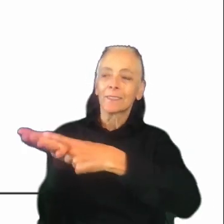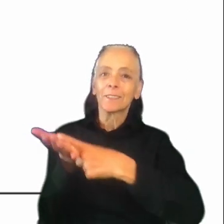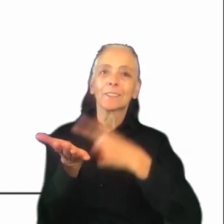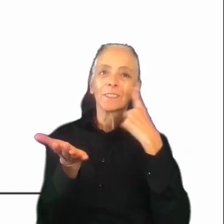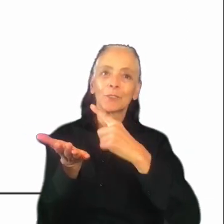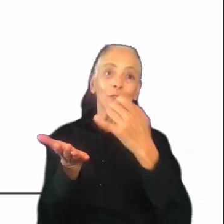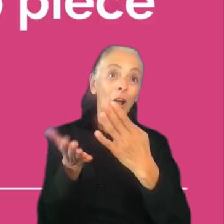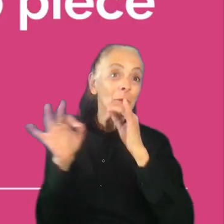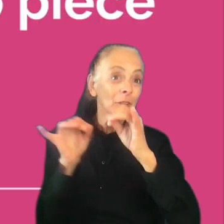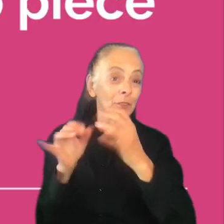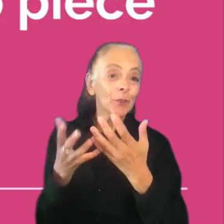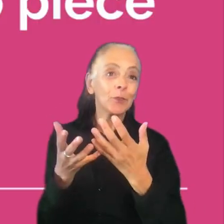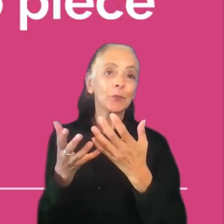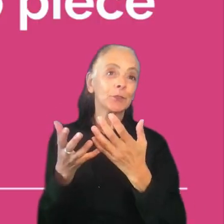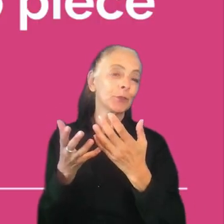portfolio